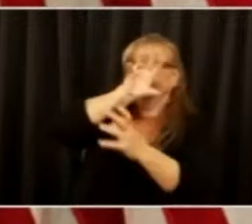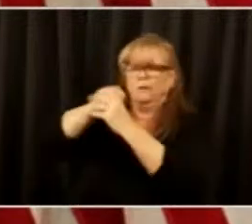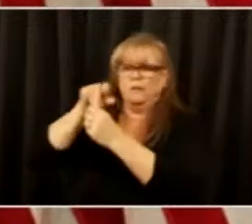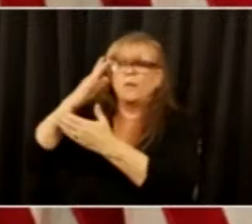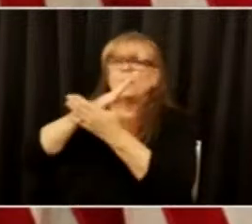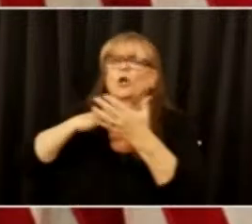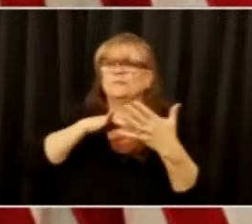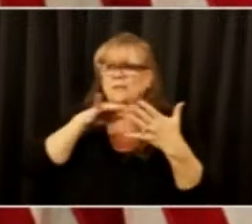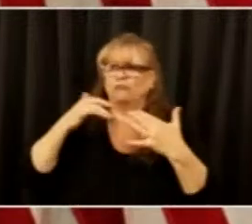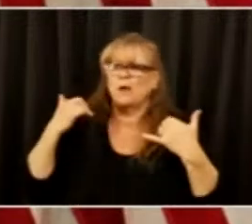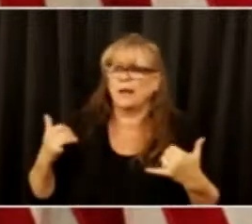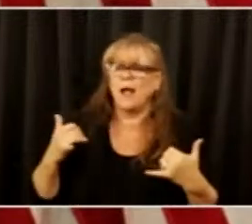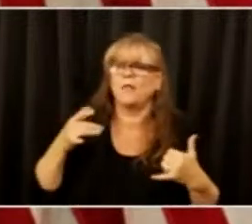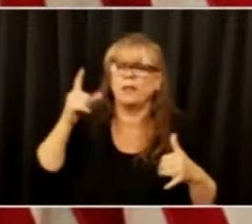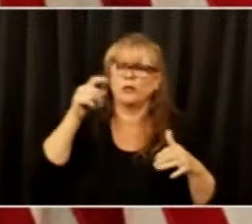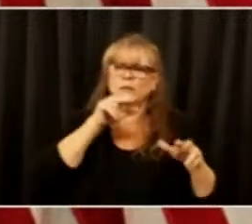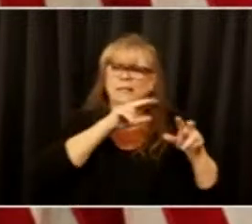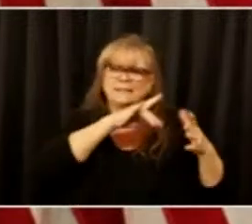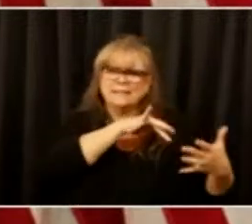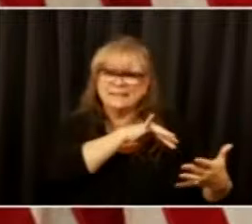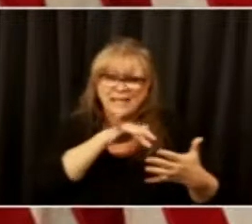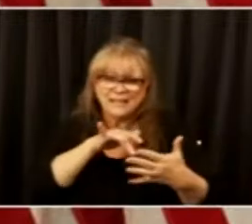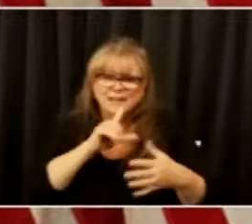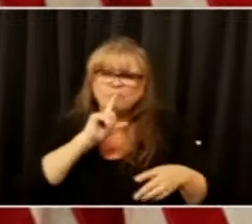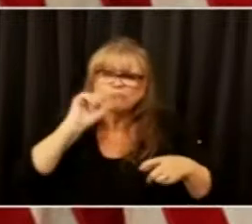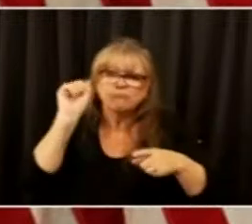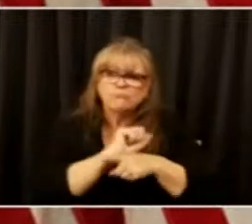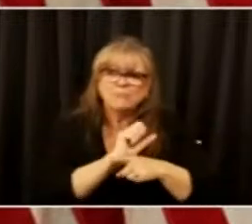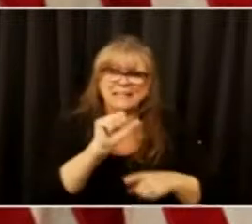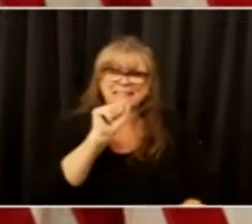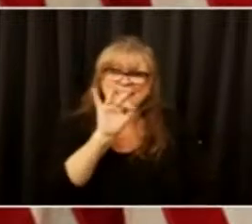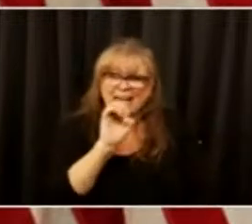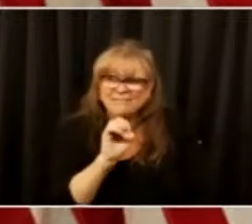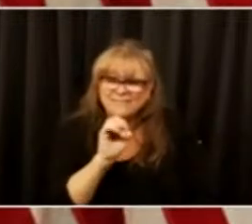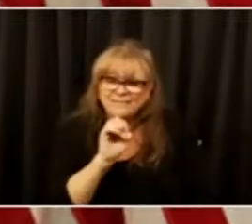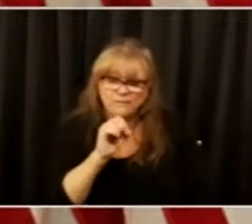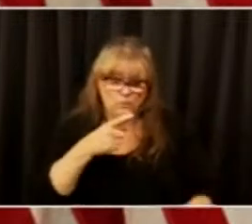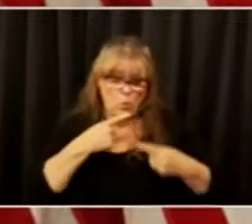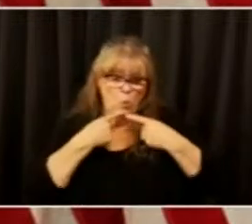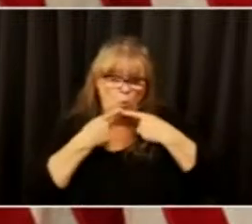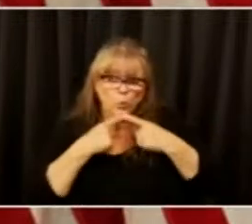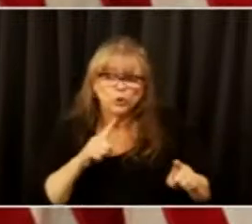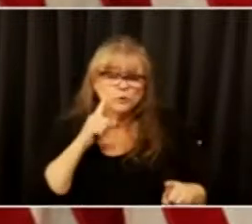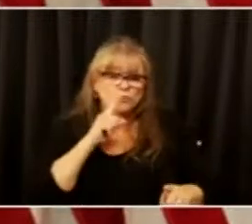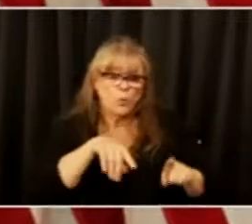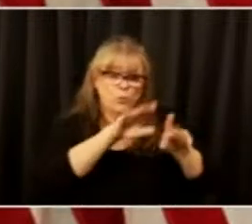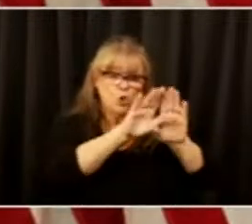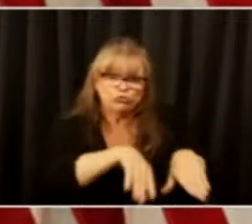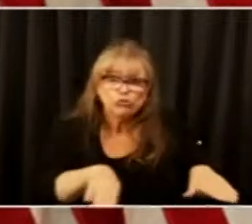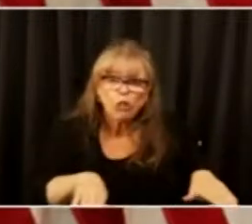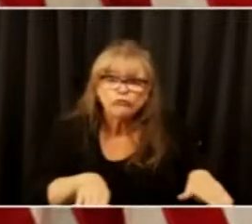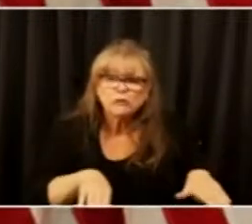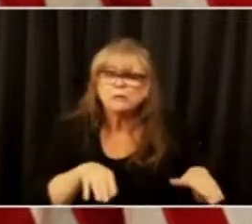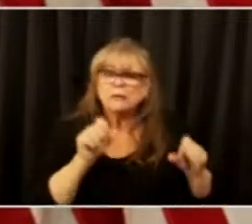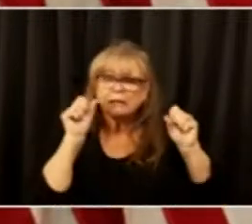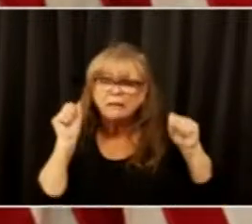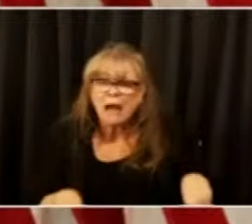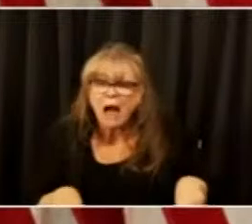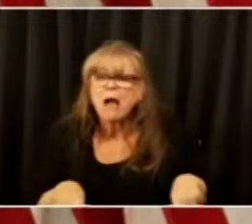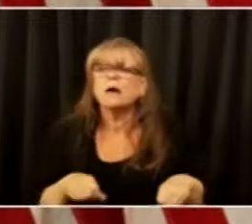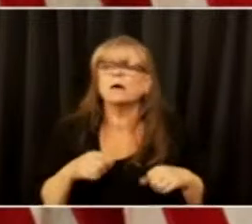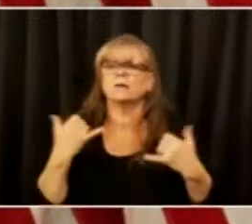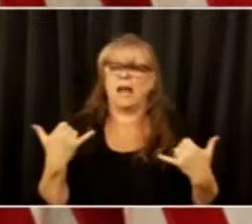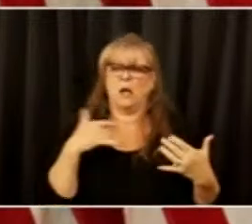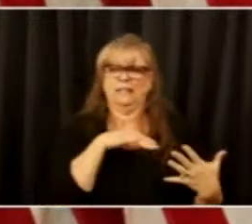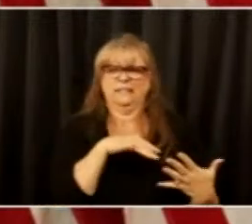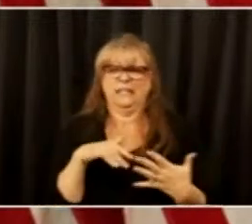at the safety and how well the vaccine works in that age group. So they're going to be enrolling similar numbers of patients